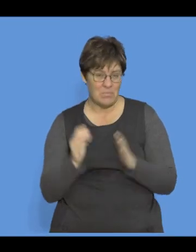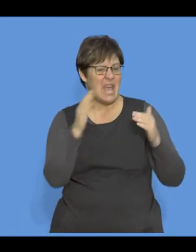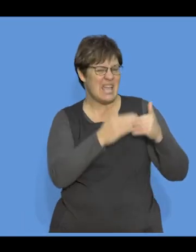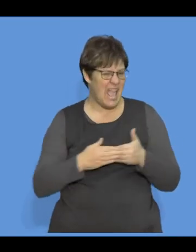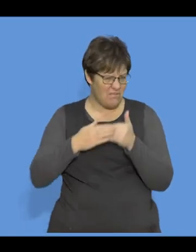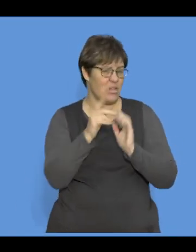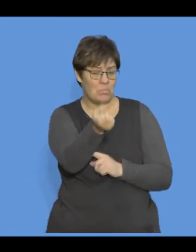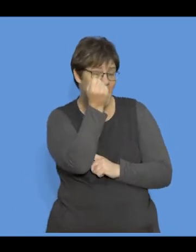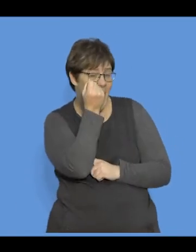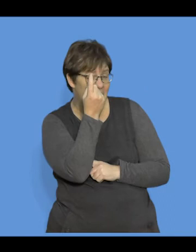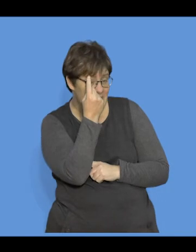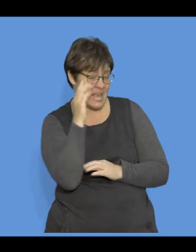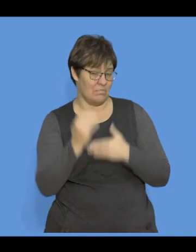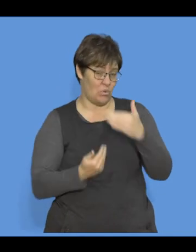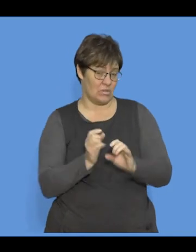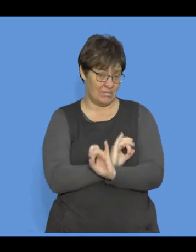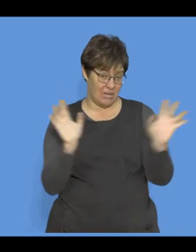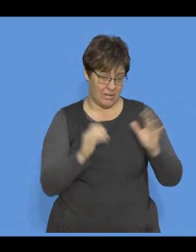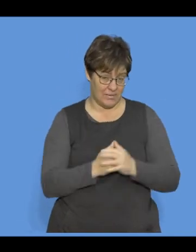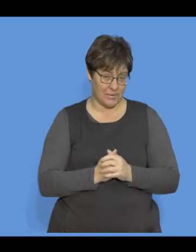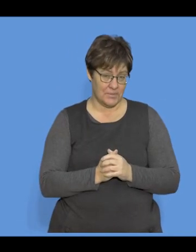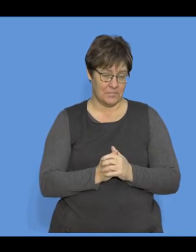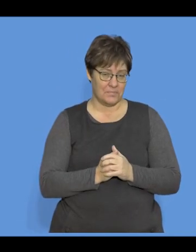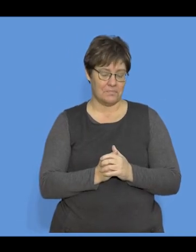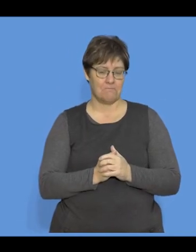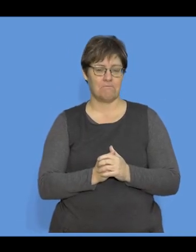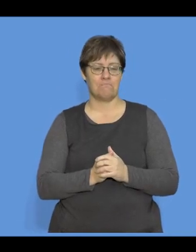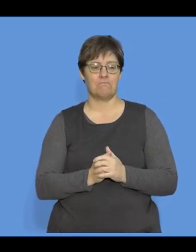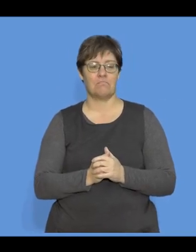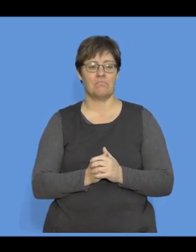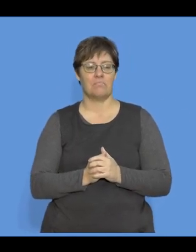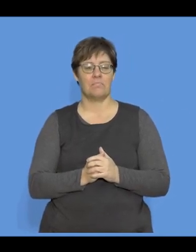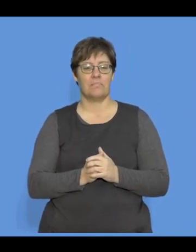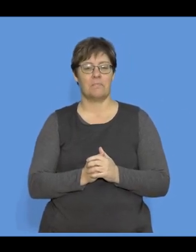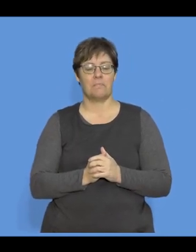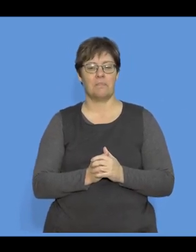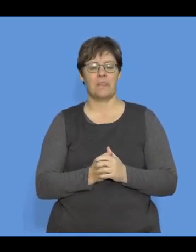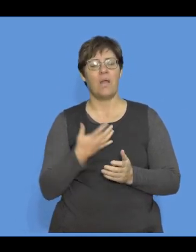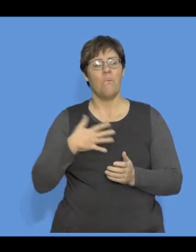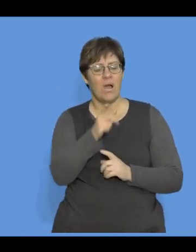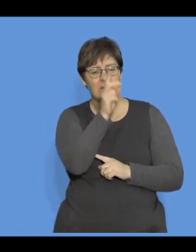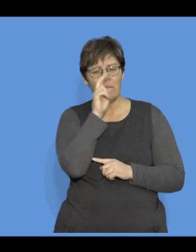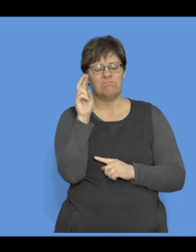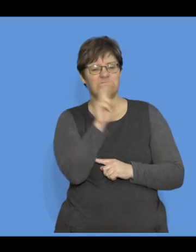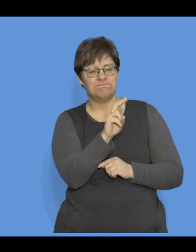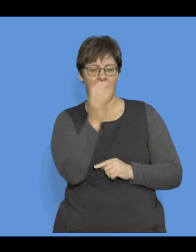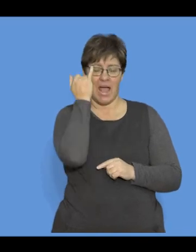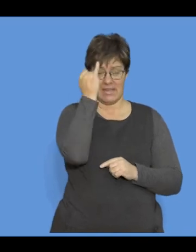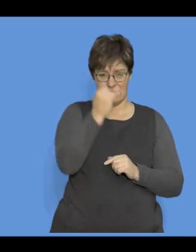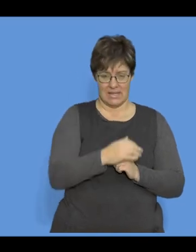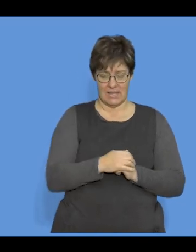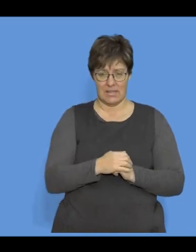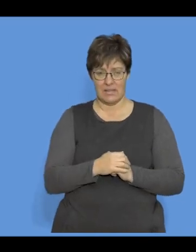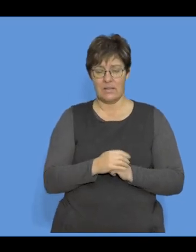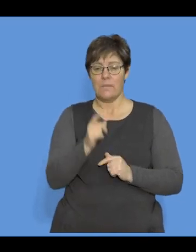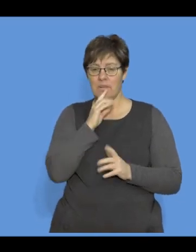and understand that process. And so I want you to be looking at that sort of idea as we come